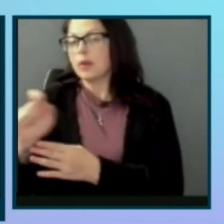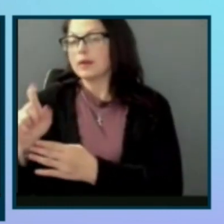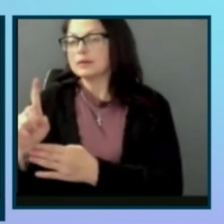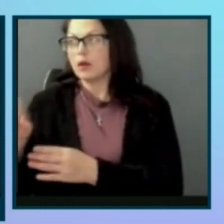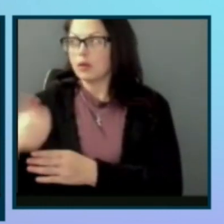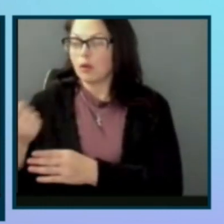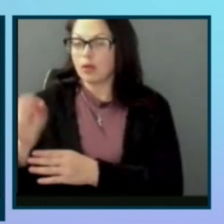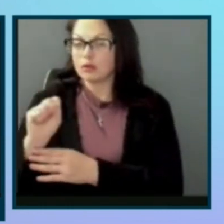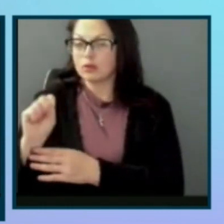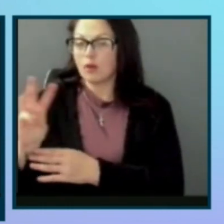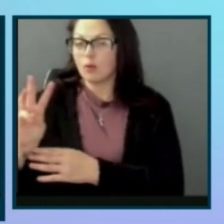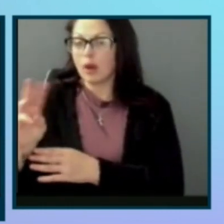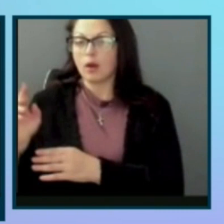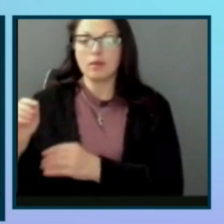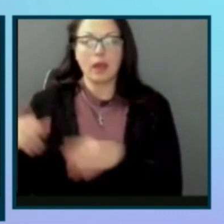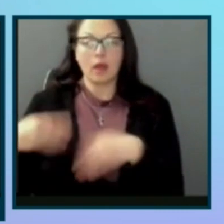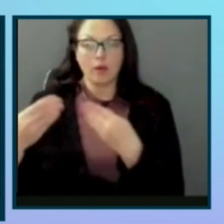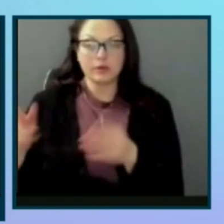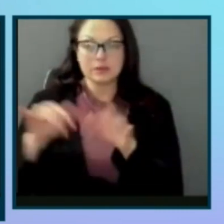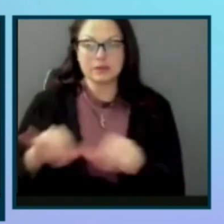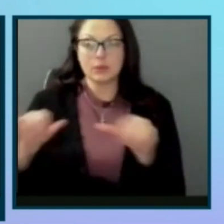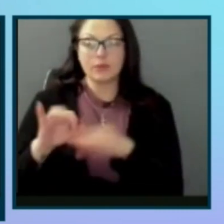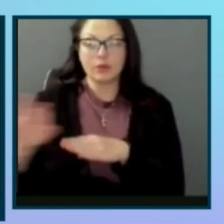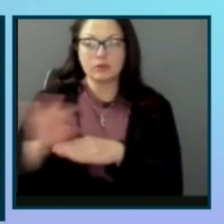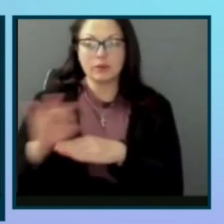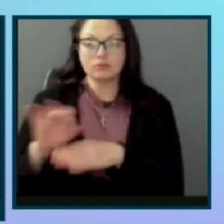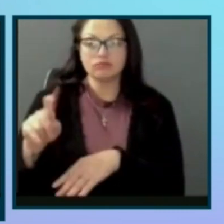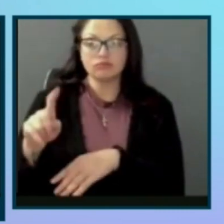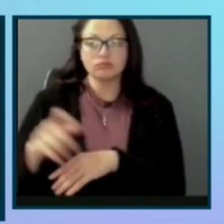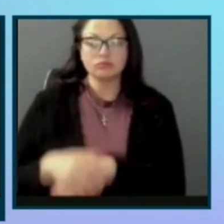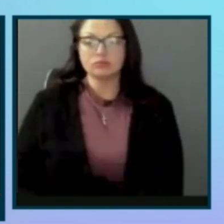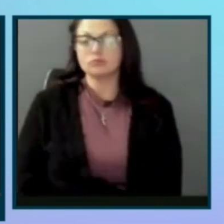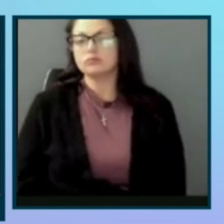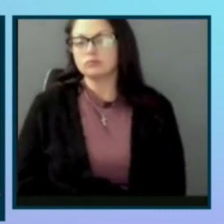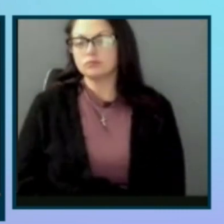tools that offer similar functionalities that you would recommend?